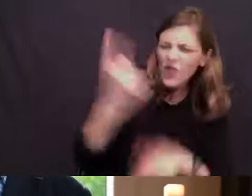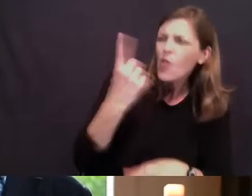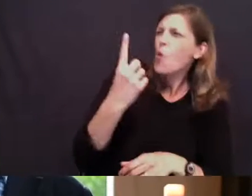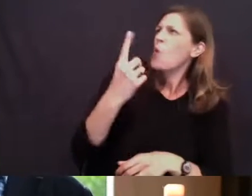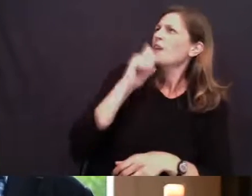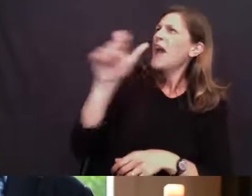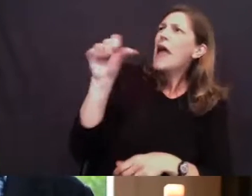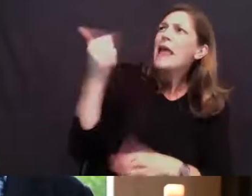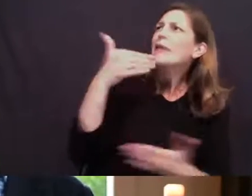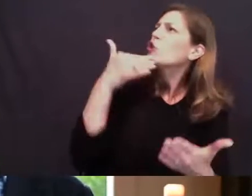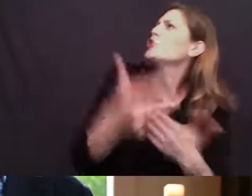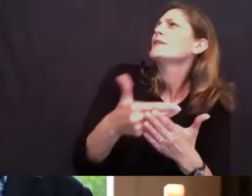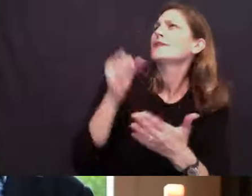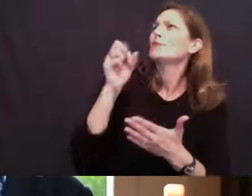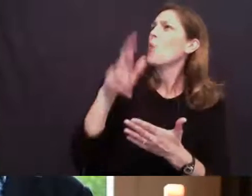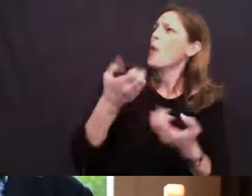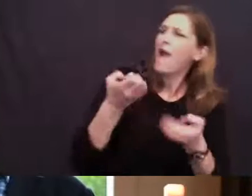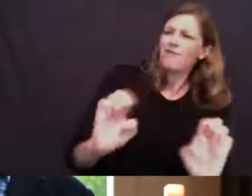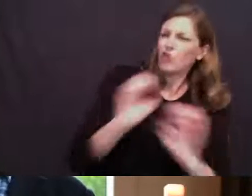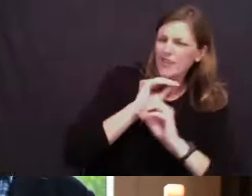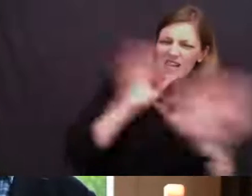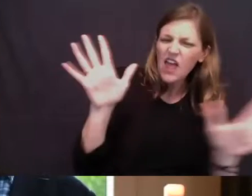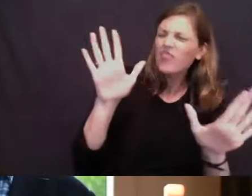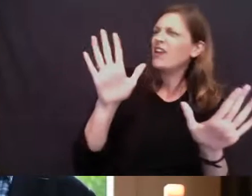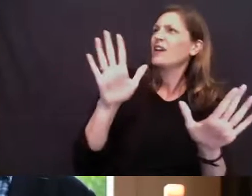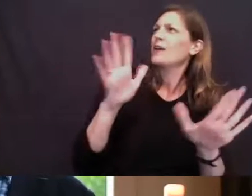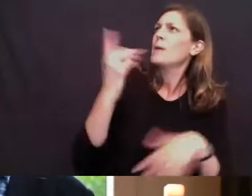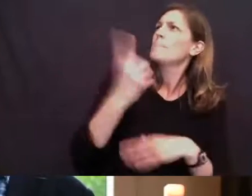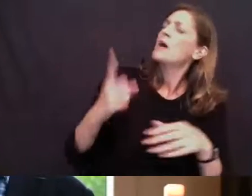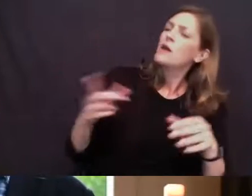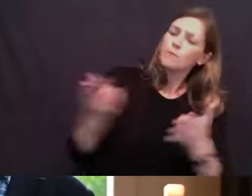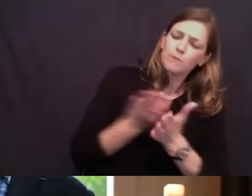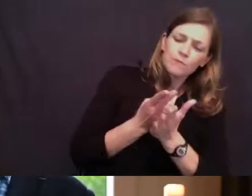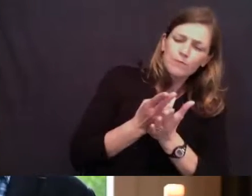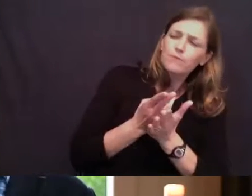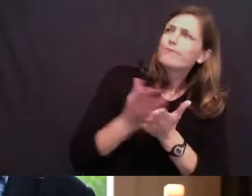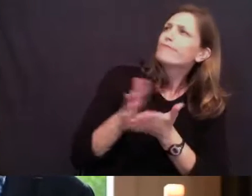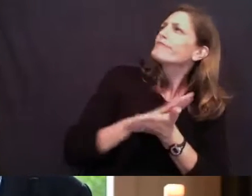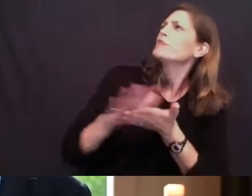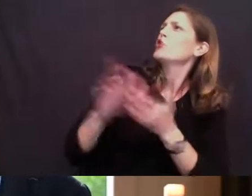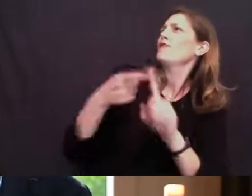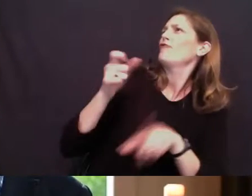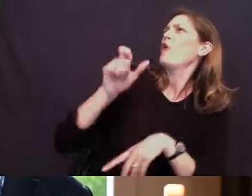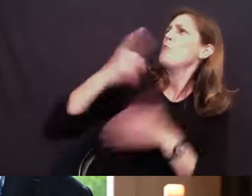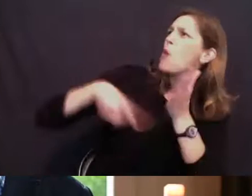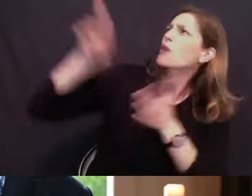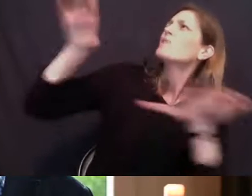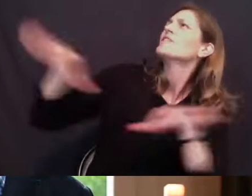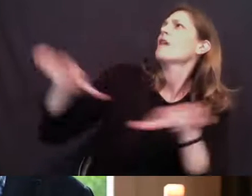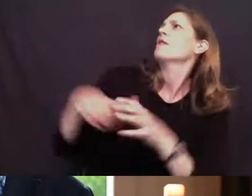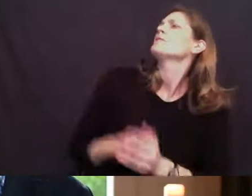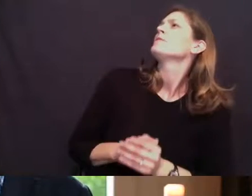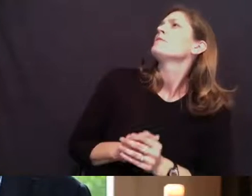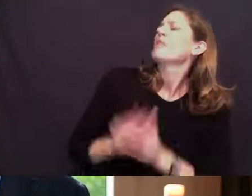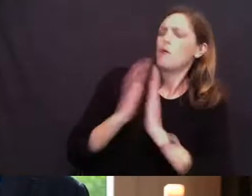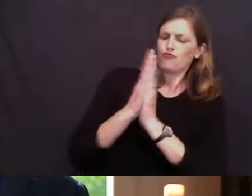goodness, any amount of anything on their end, but always purely by what you've done. And Lord, I pray for the rest of us